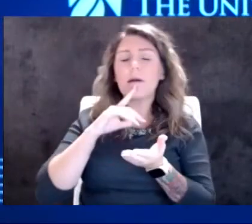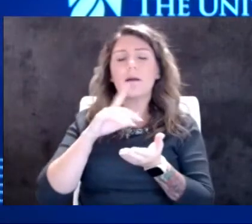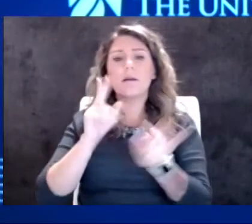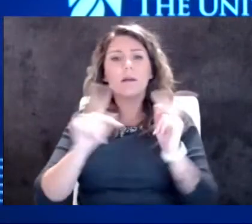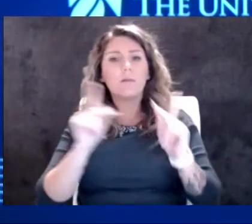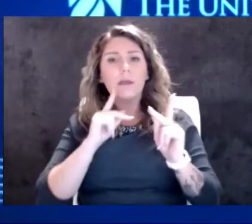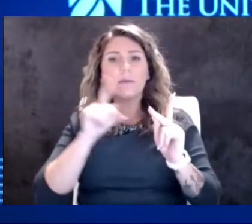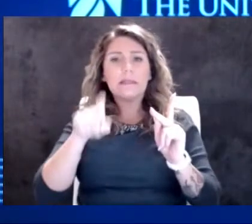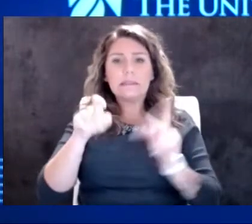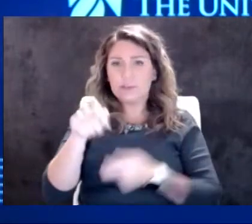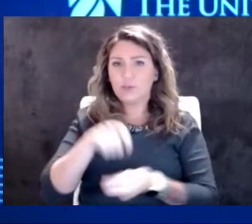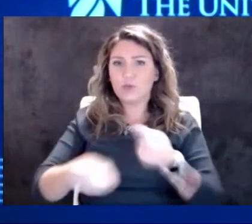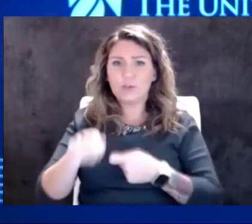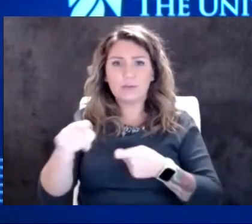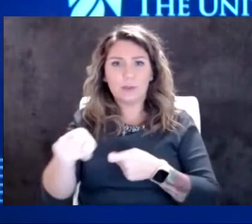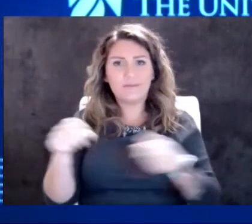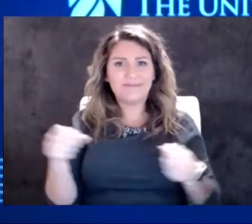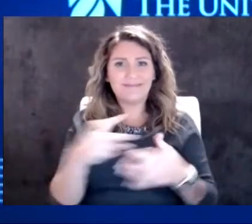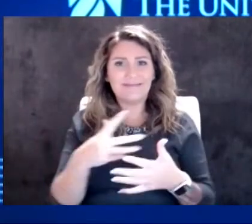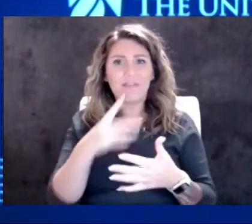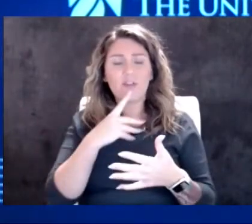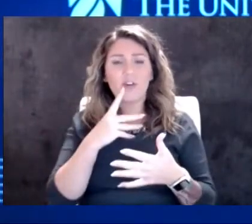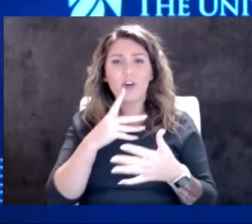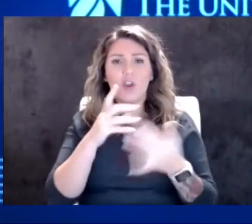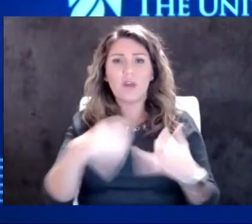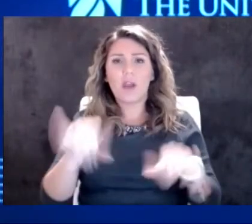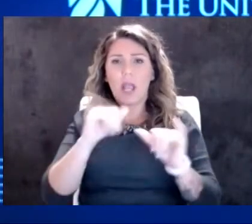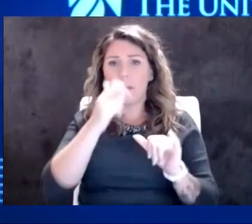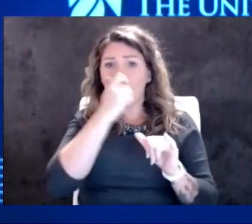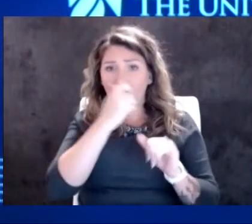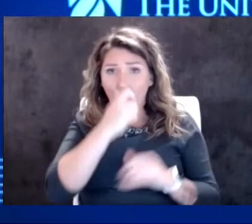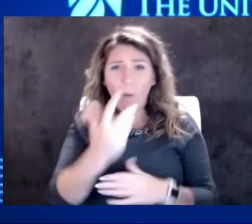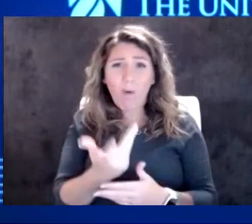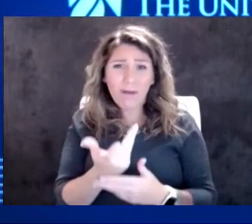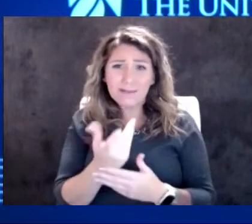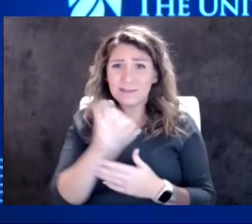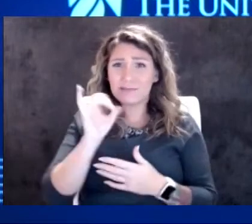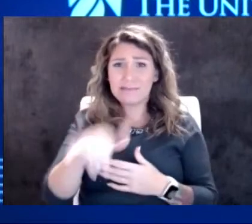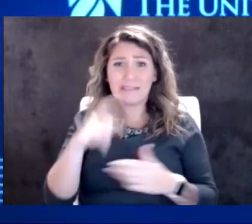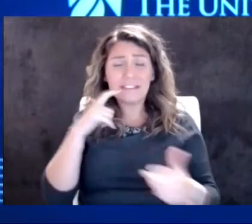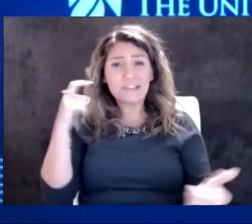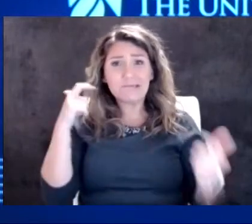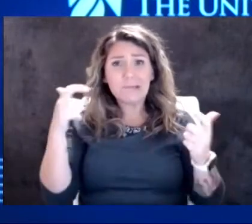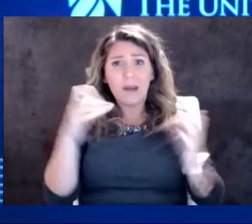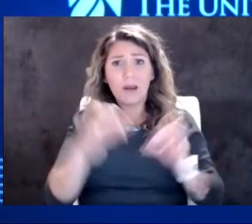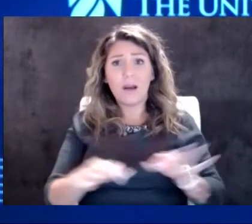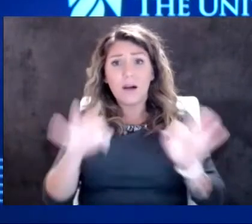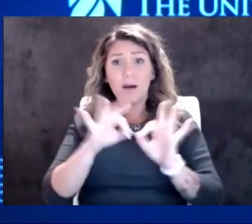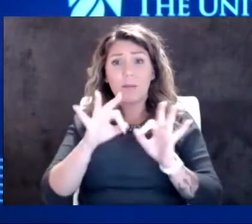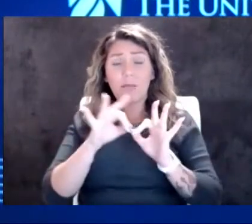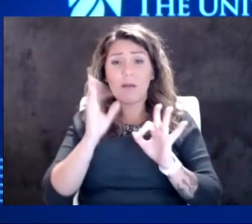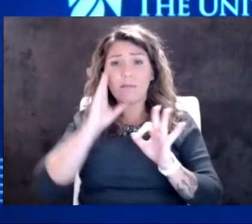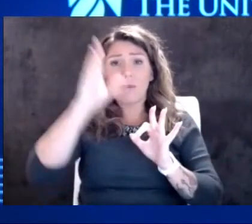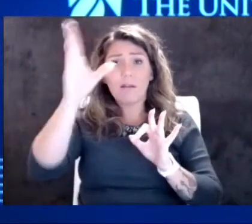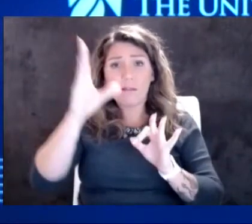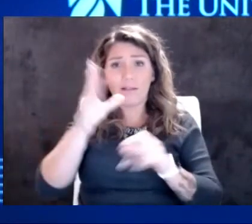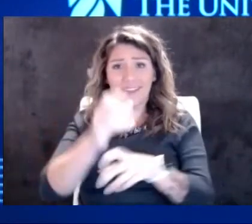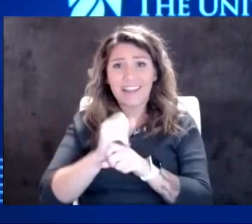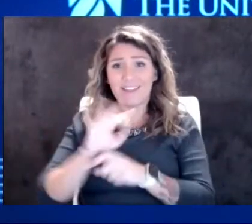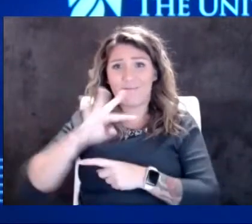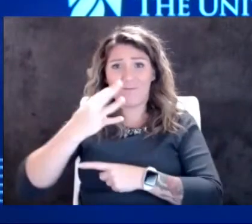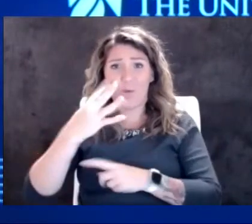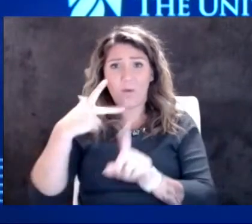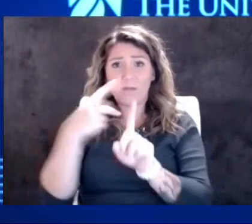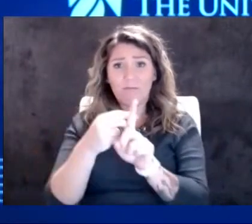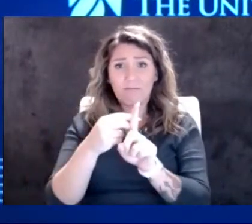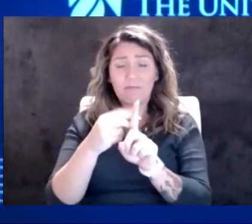a transplant, they're scared of just the common cold. So, this has got to be a big deal to eventually get that 4th shot for them. I guess,